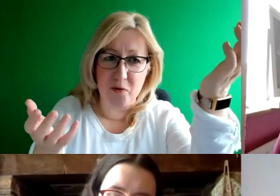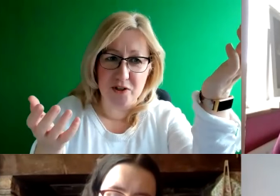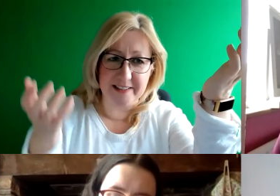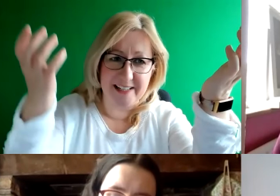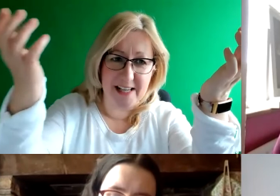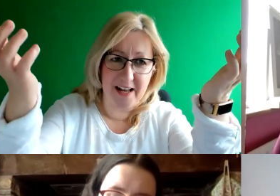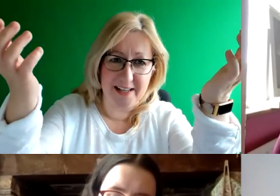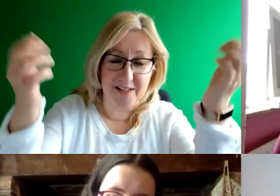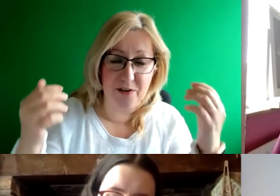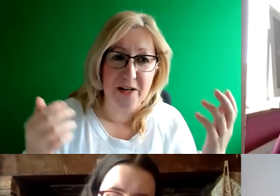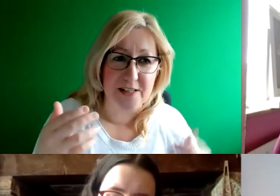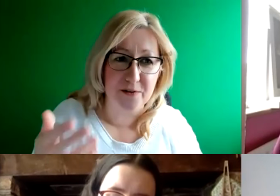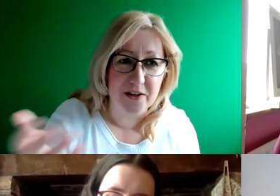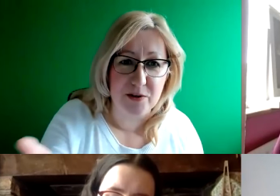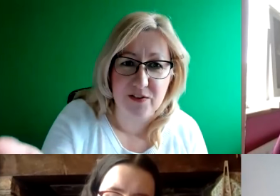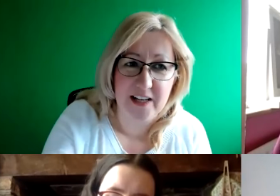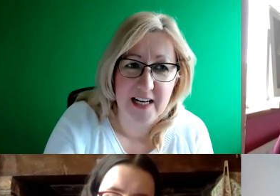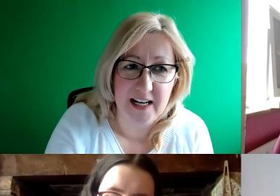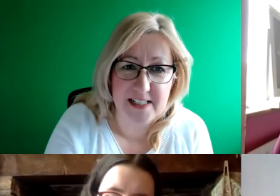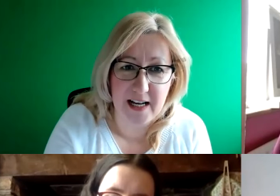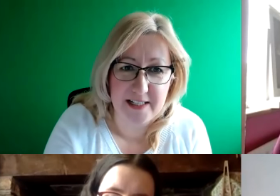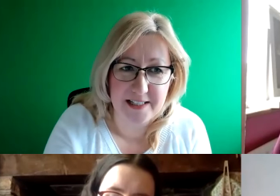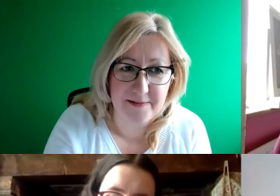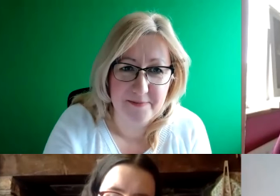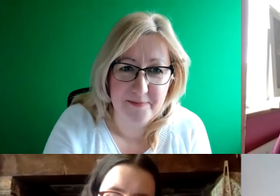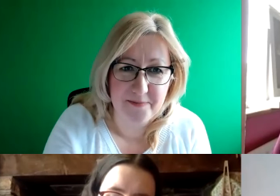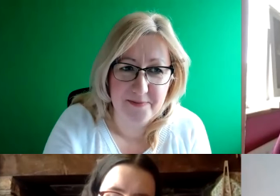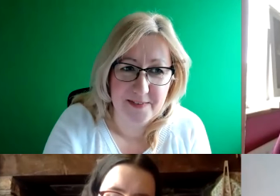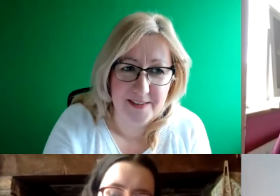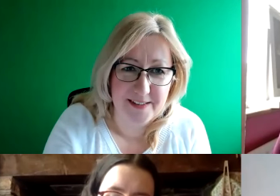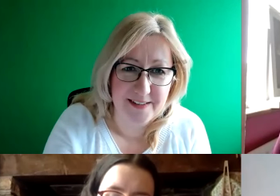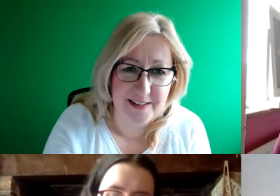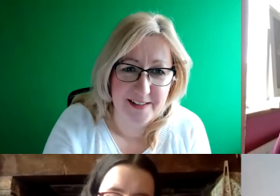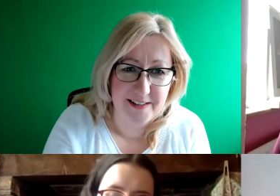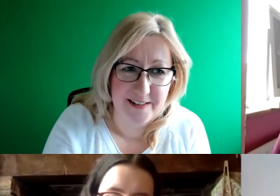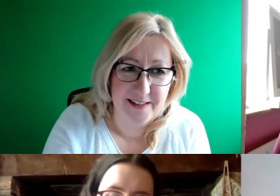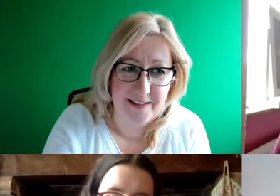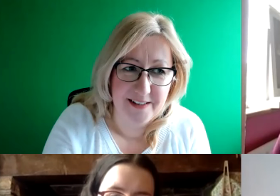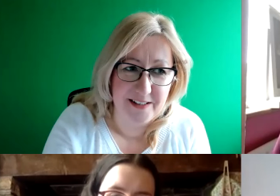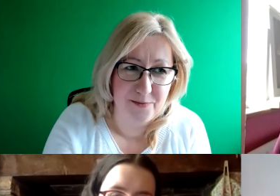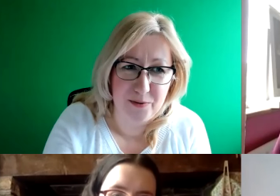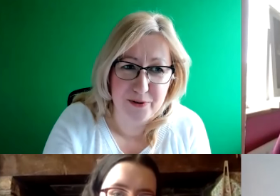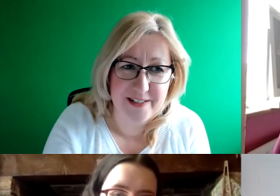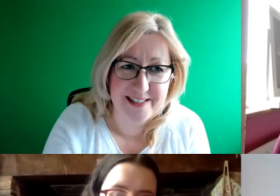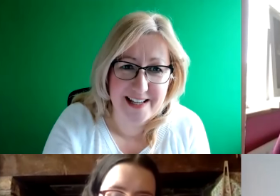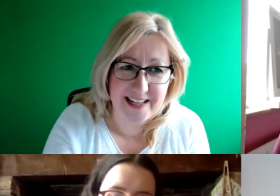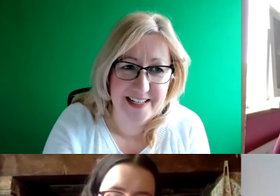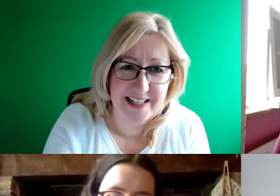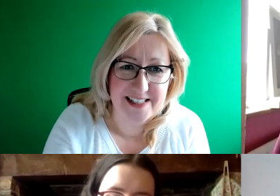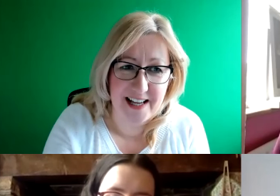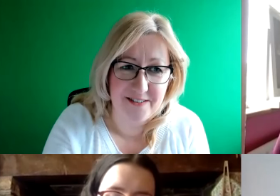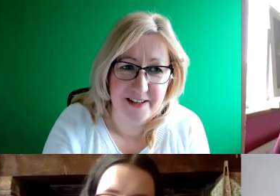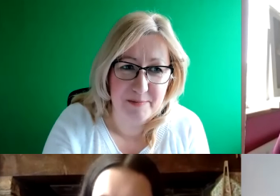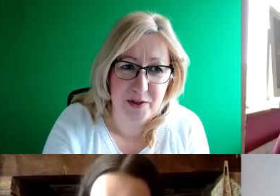an emotion that is high? You know, so she was feeling high as a kite. Yeah. You wouldn't say that